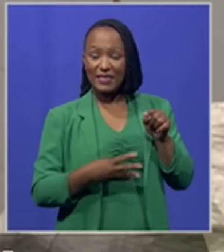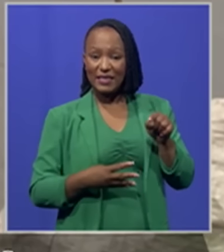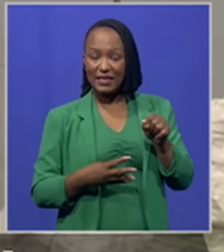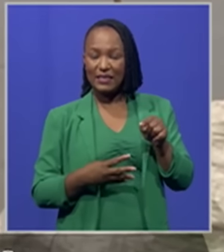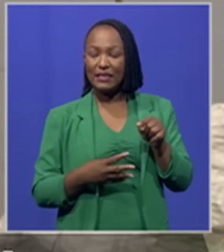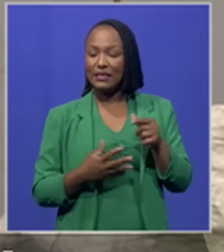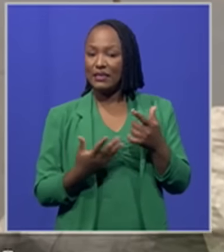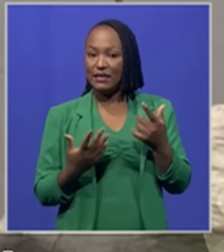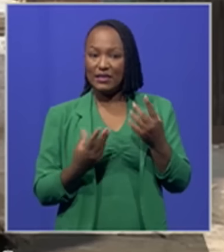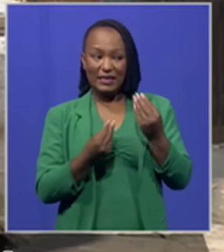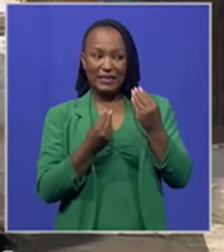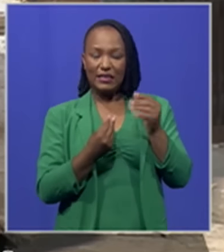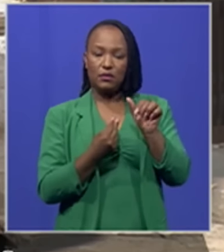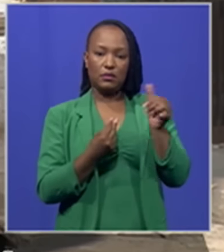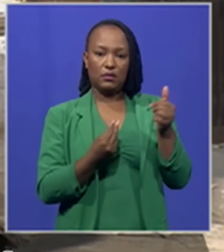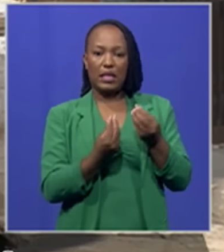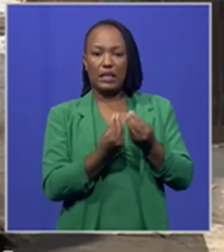So we must do.